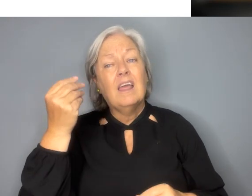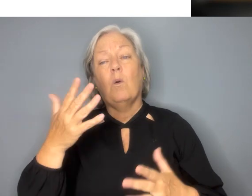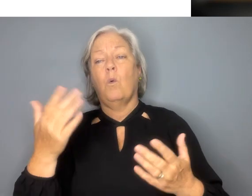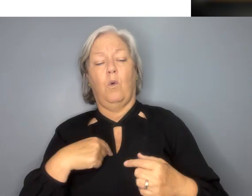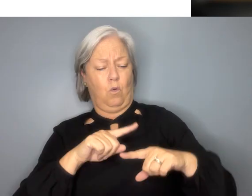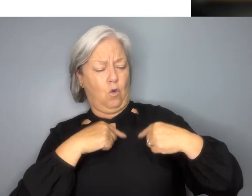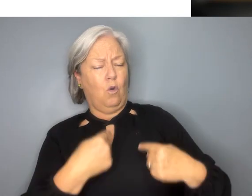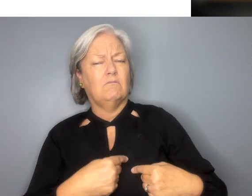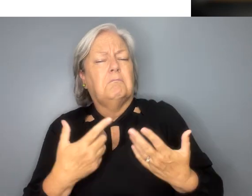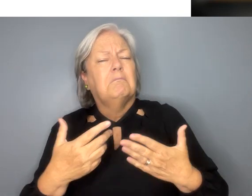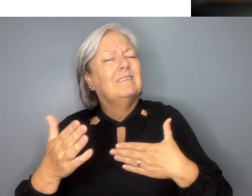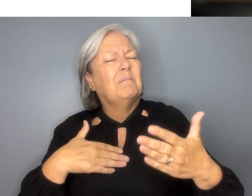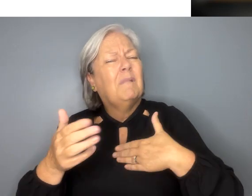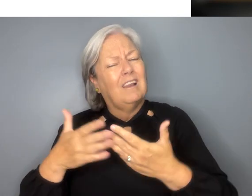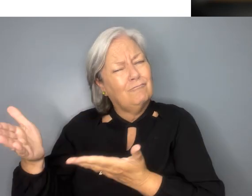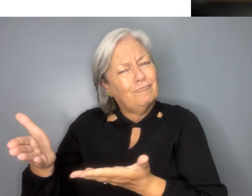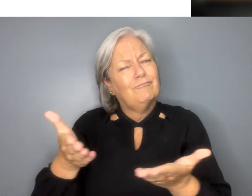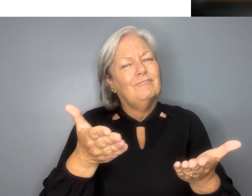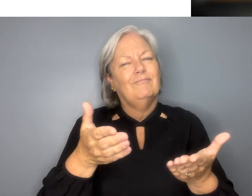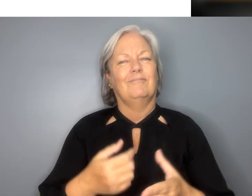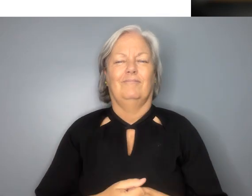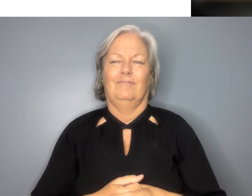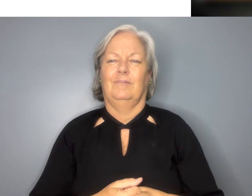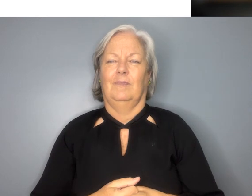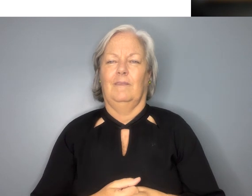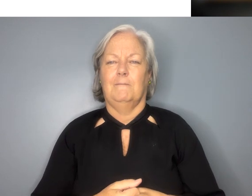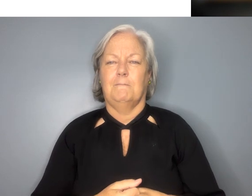money, whether it's with our hearts.